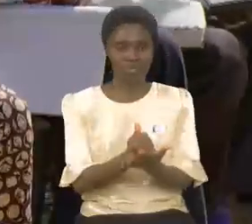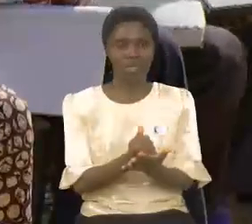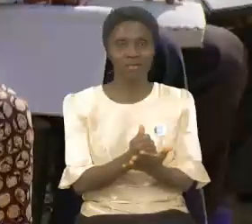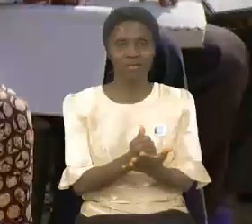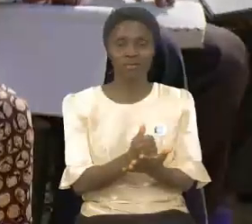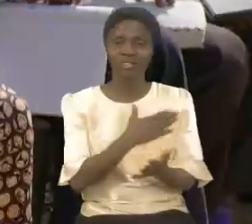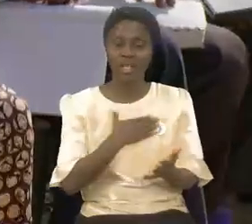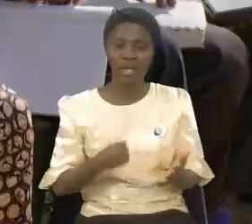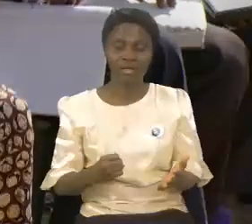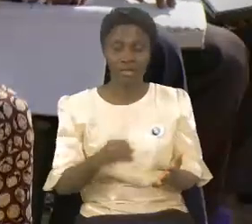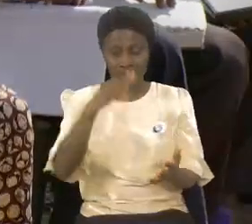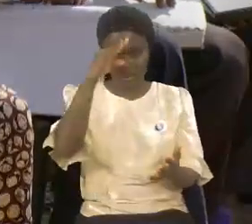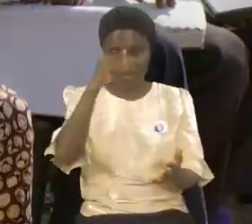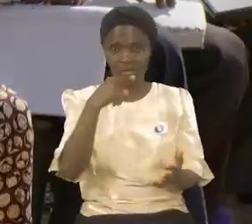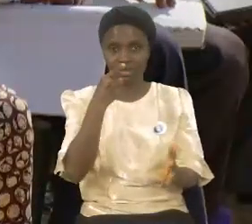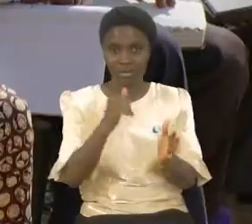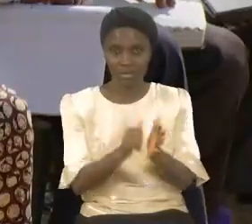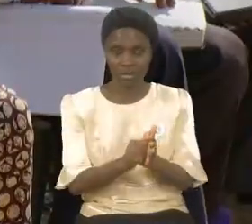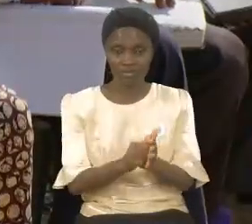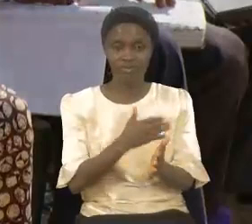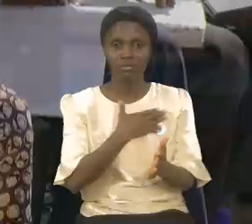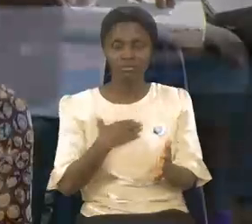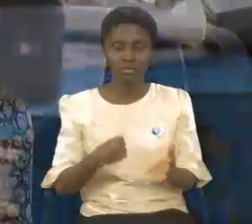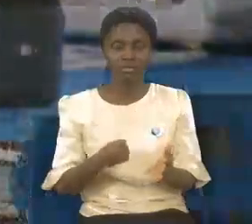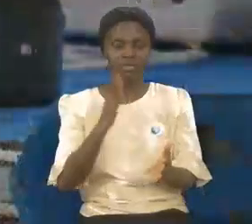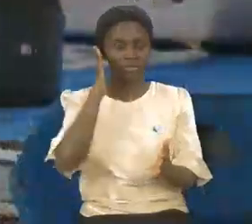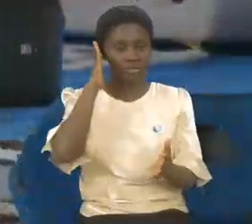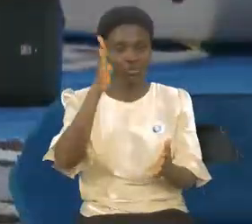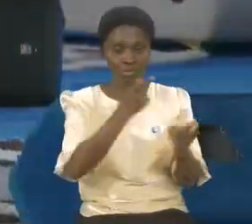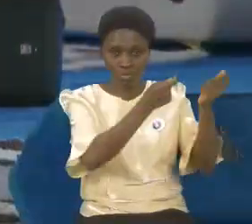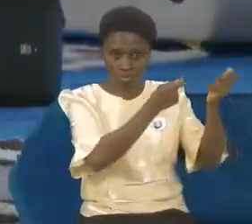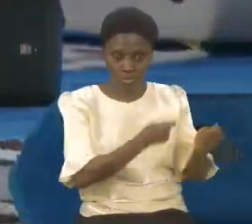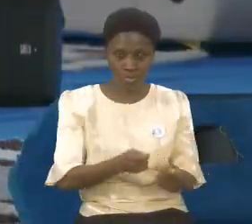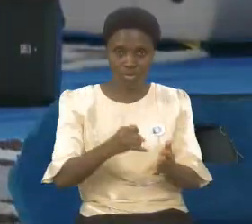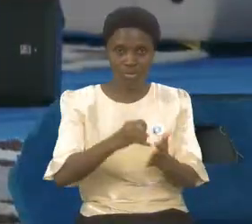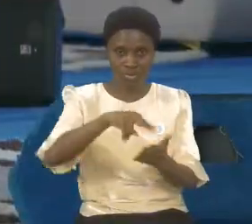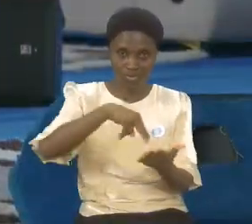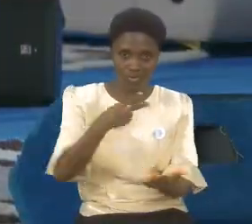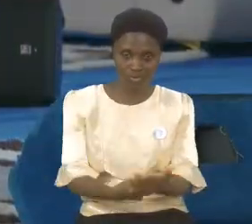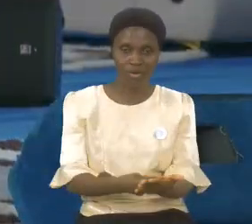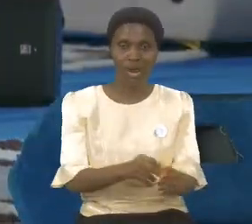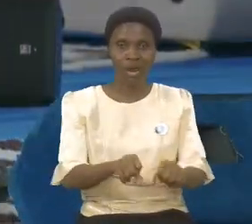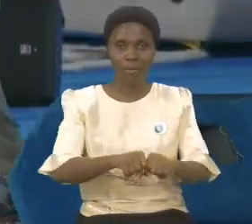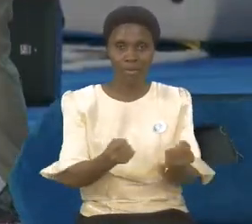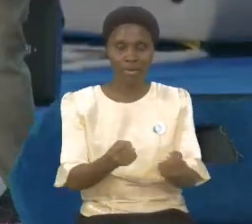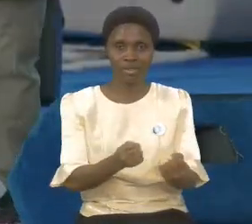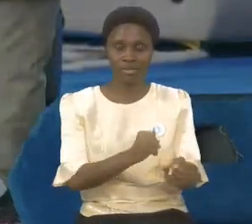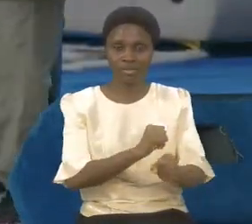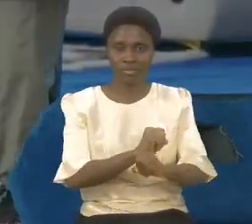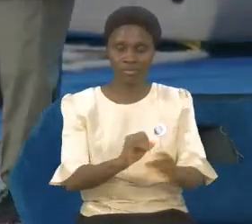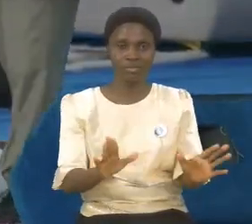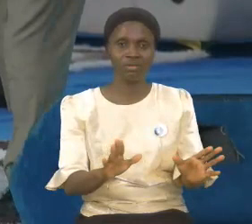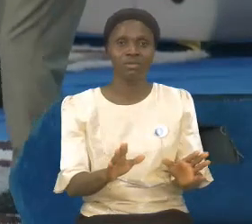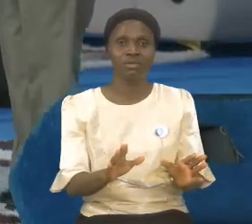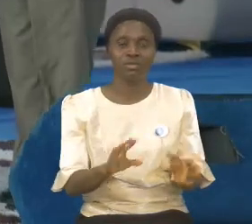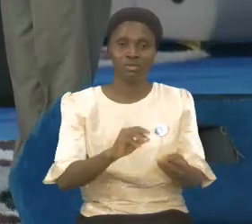it says, and shall tread each down and break each in pieces. Look at number three